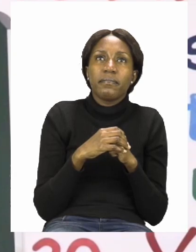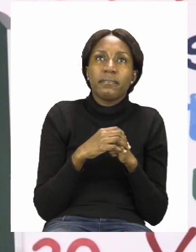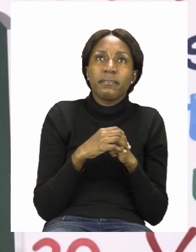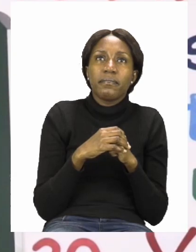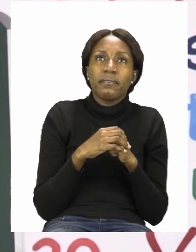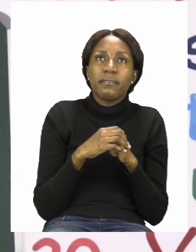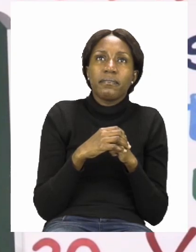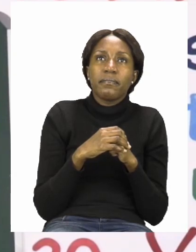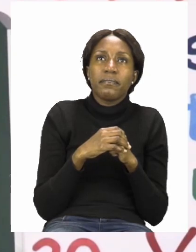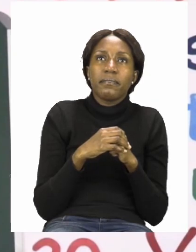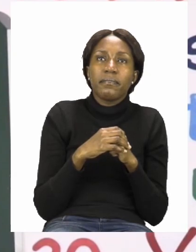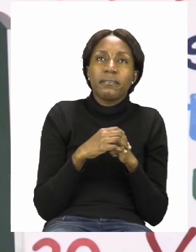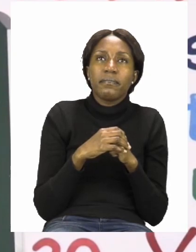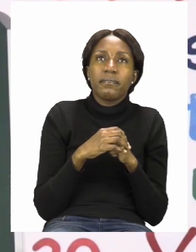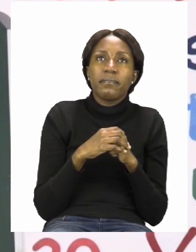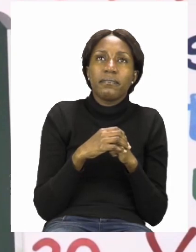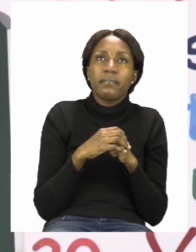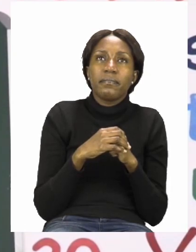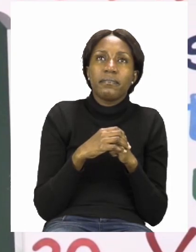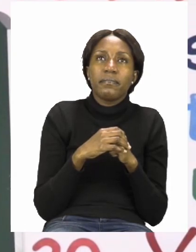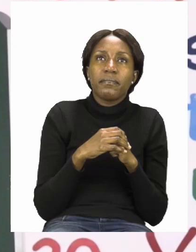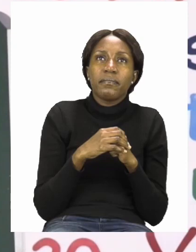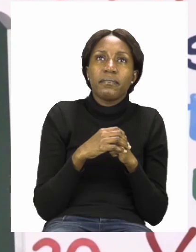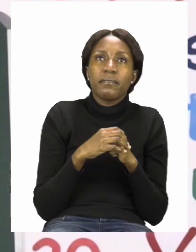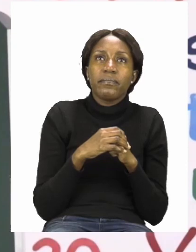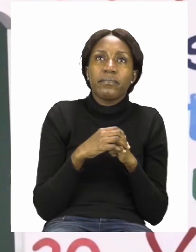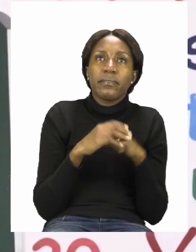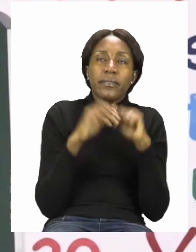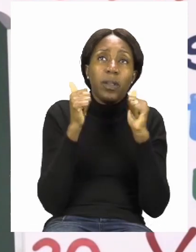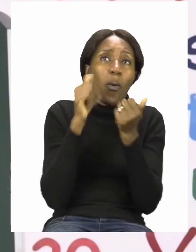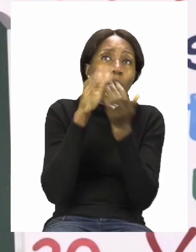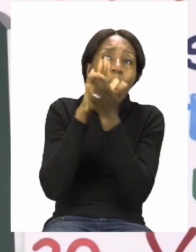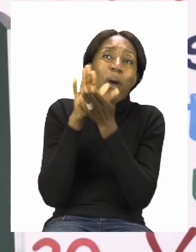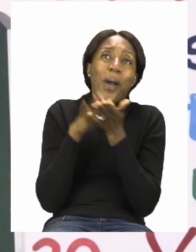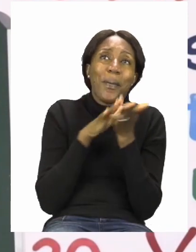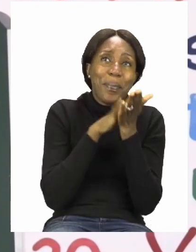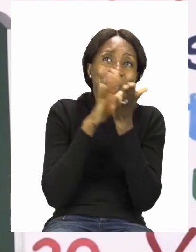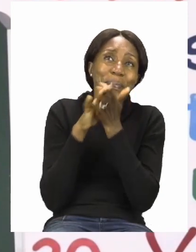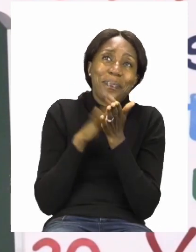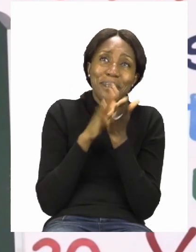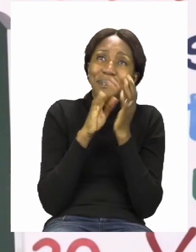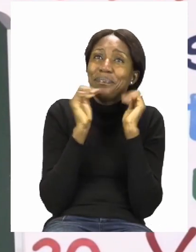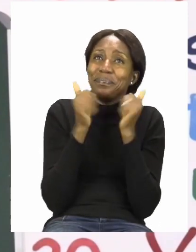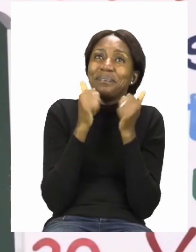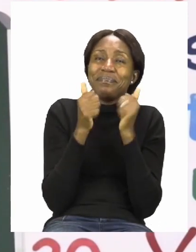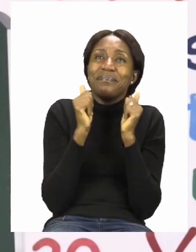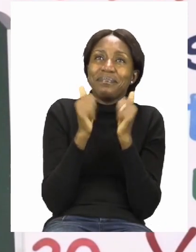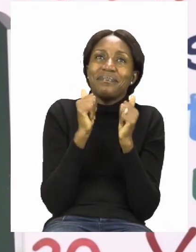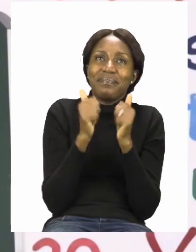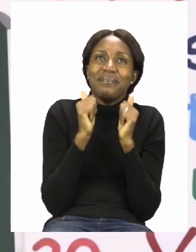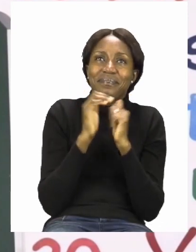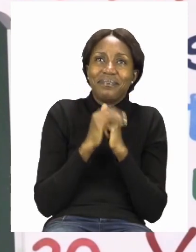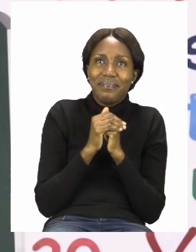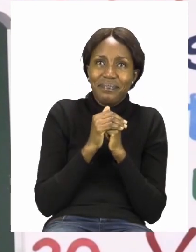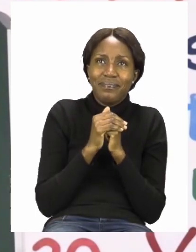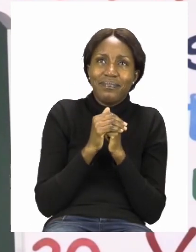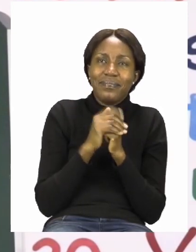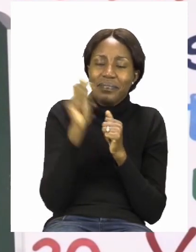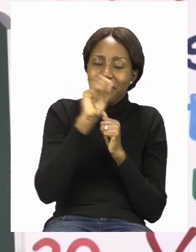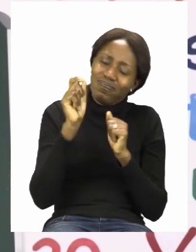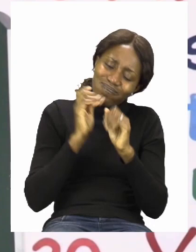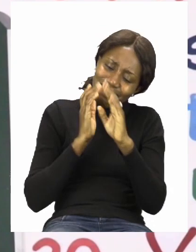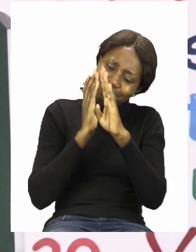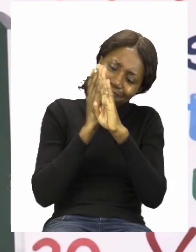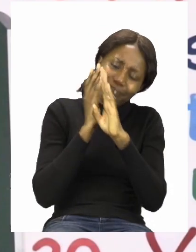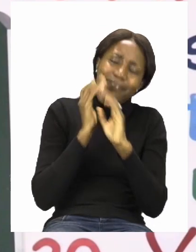Very good, boys and girls. Well done. Make sure that it does not pass the